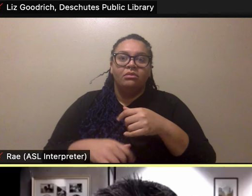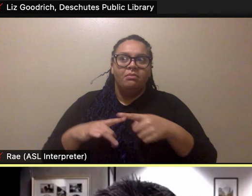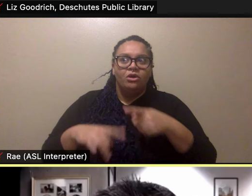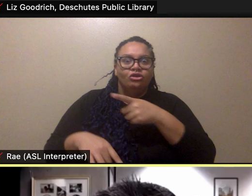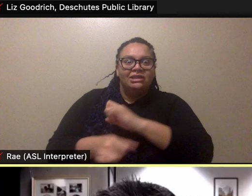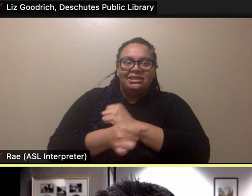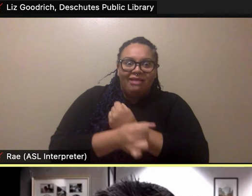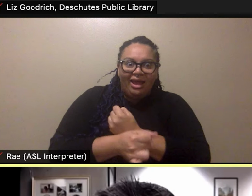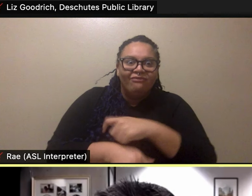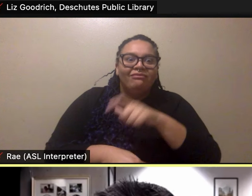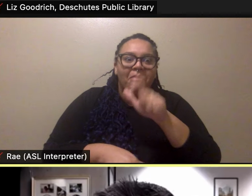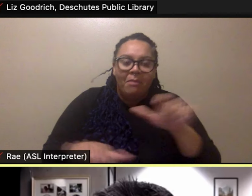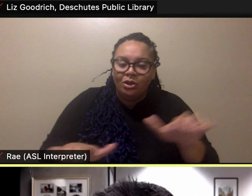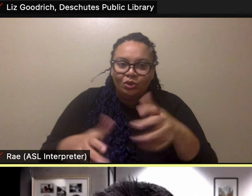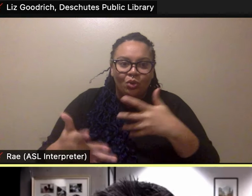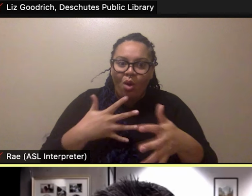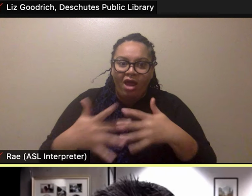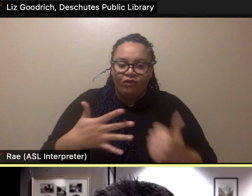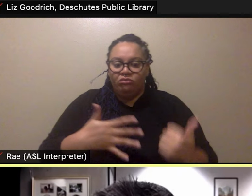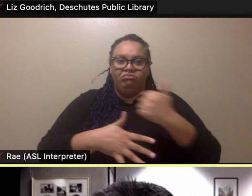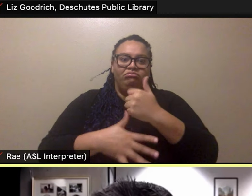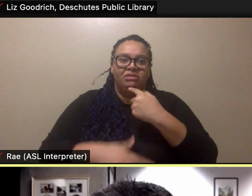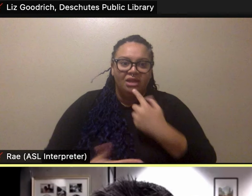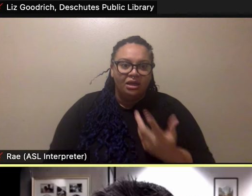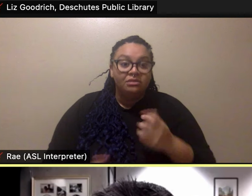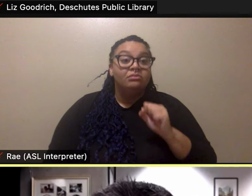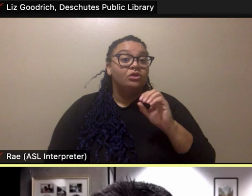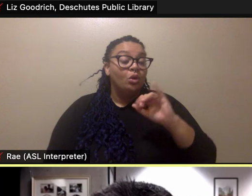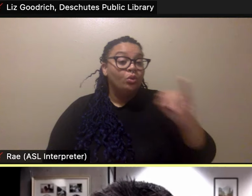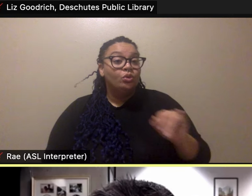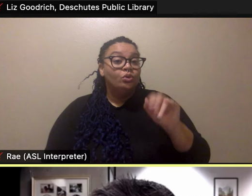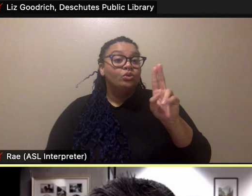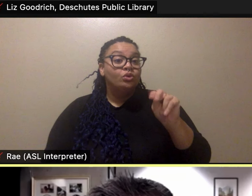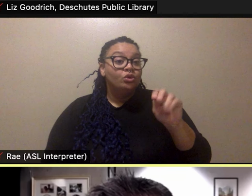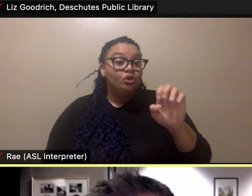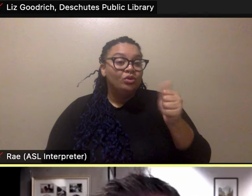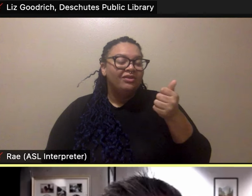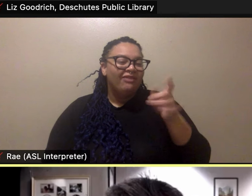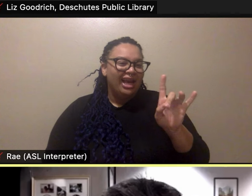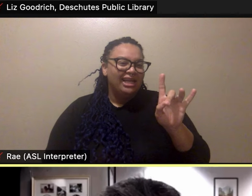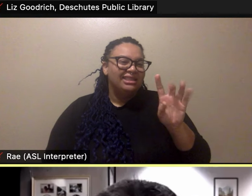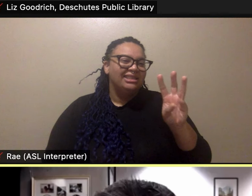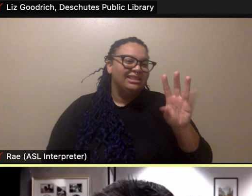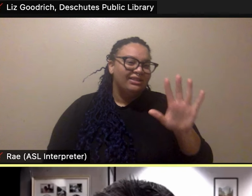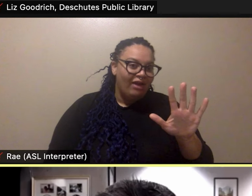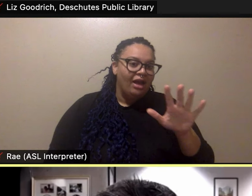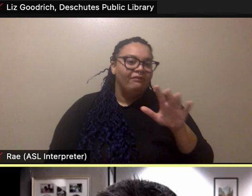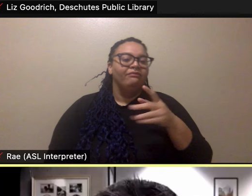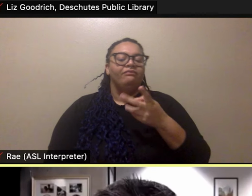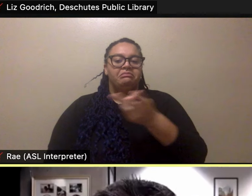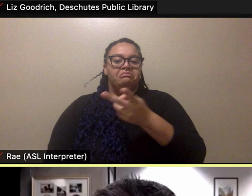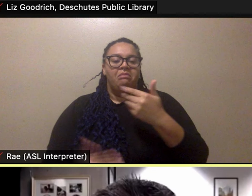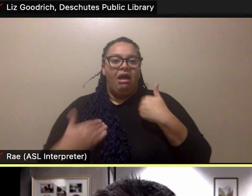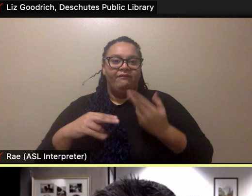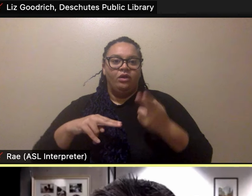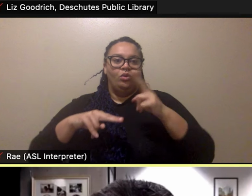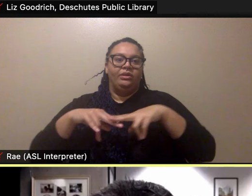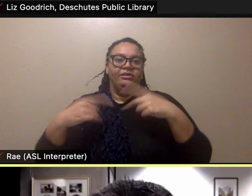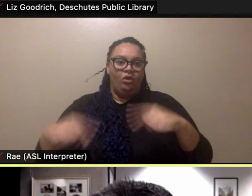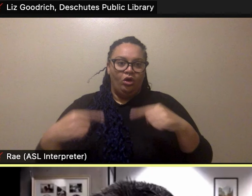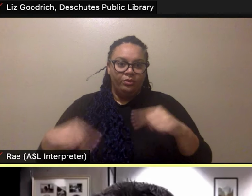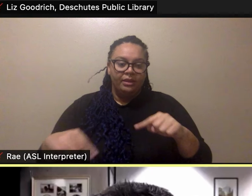says. So in June of 1855, they had increasing arguments, her and her master. And Newsom went to